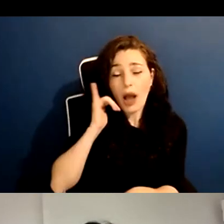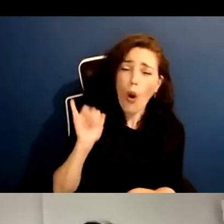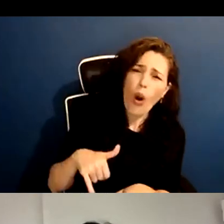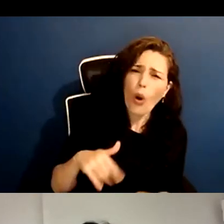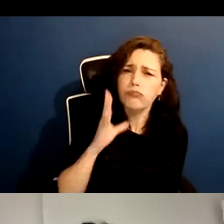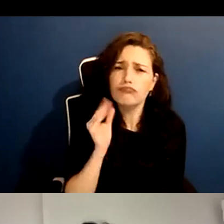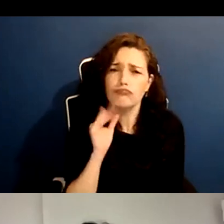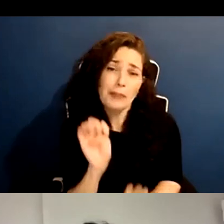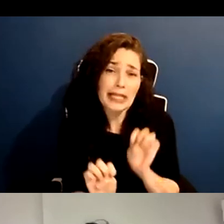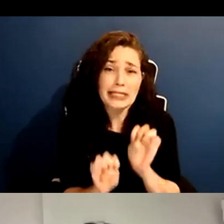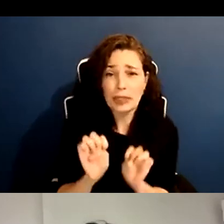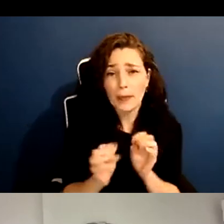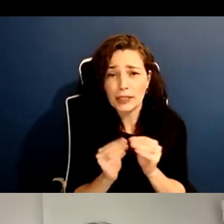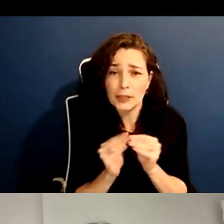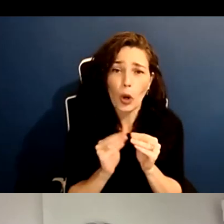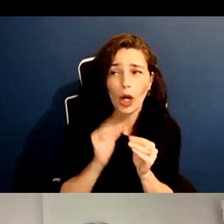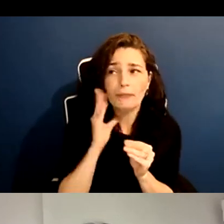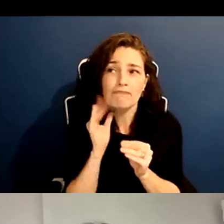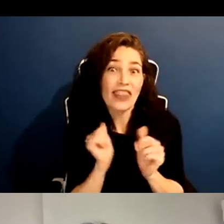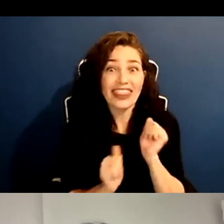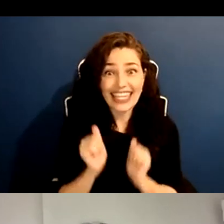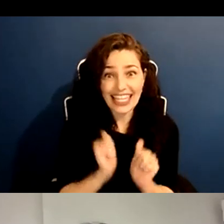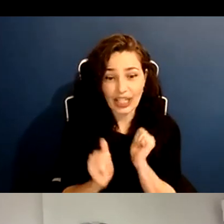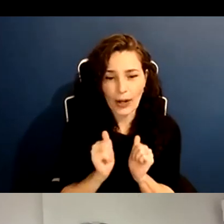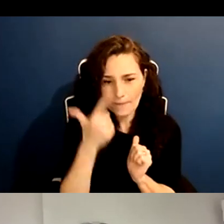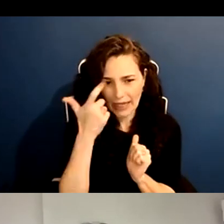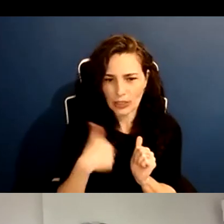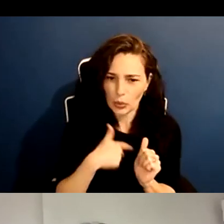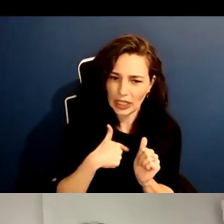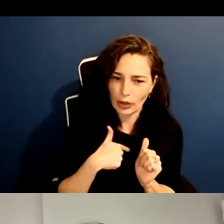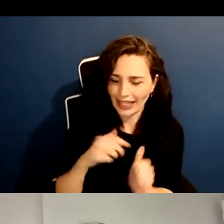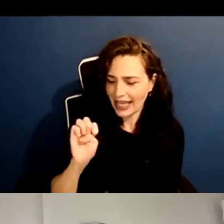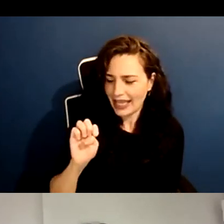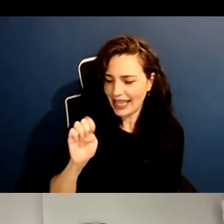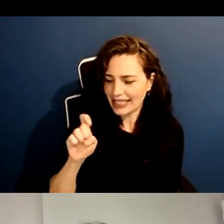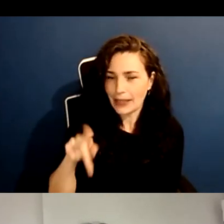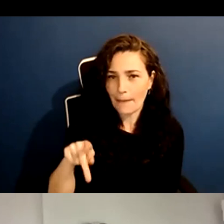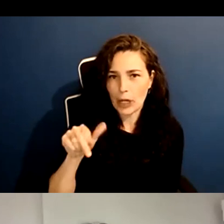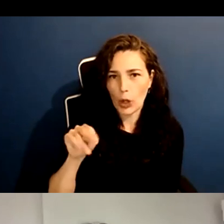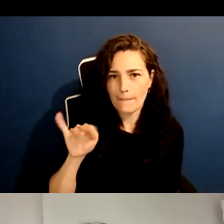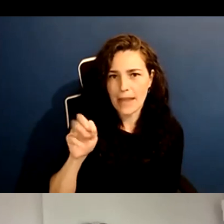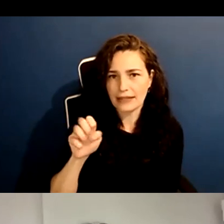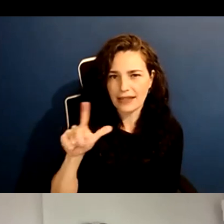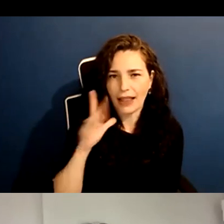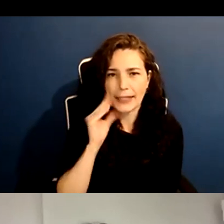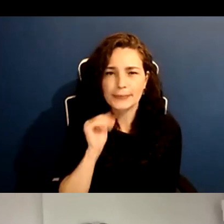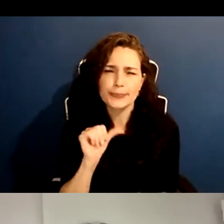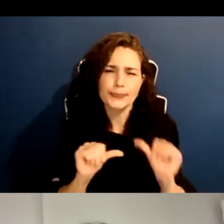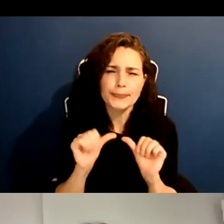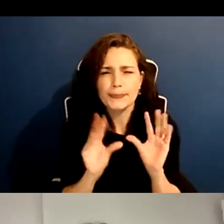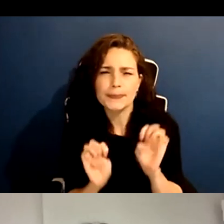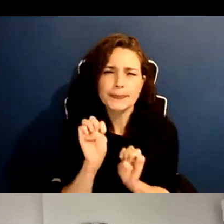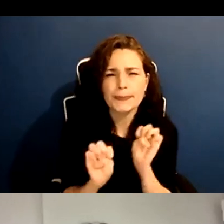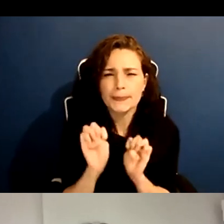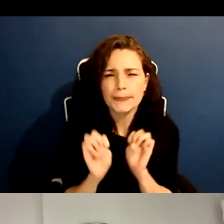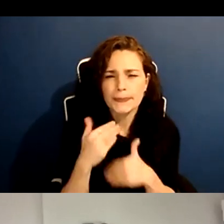with theater, cause we are both from fiction and experimental. So it came from far. But as we went along, I